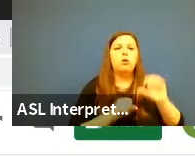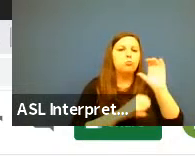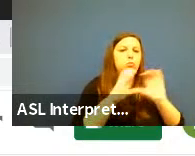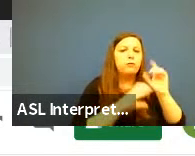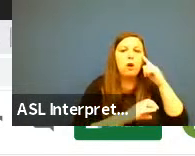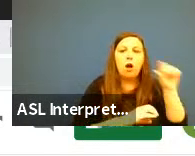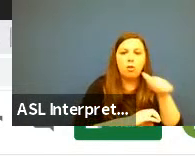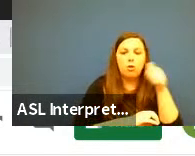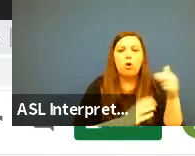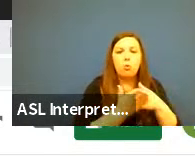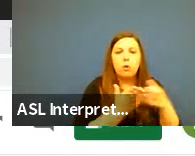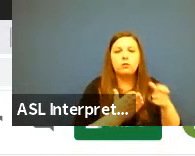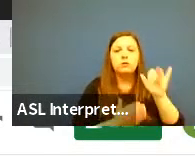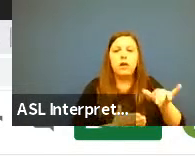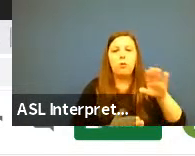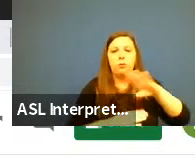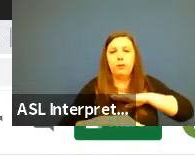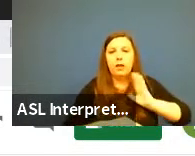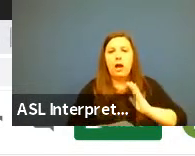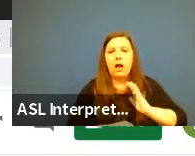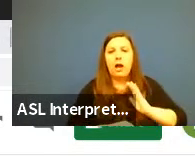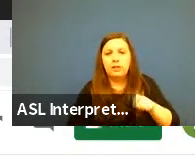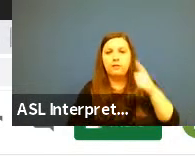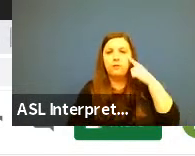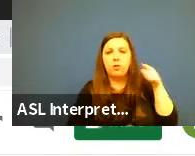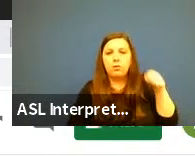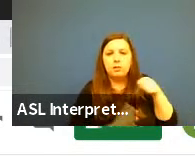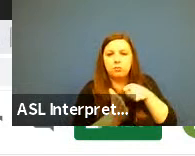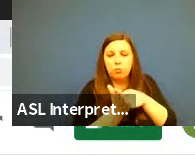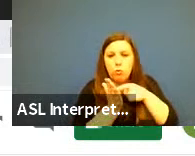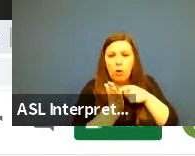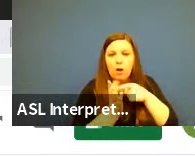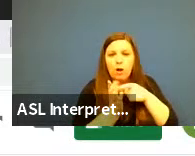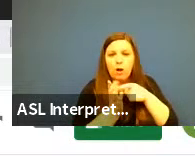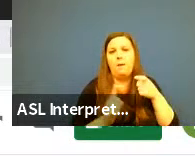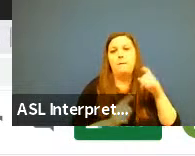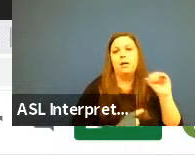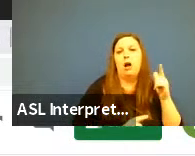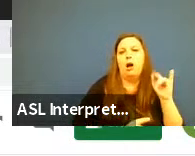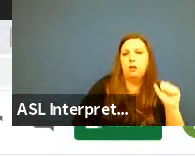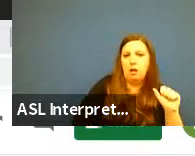our needs for this requirement from Cognia.